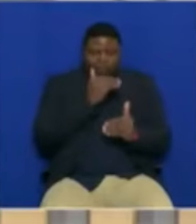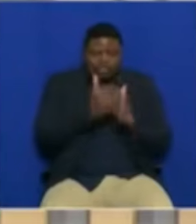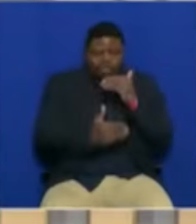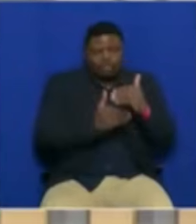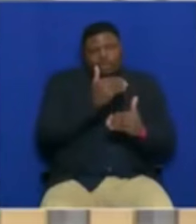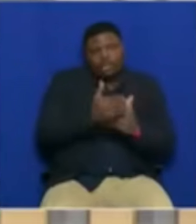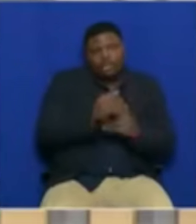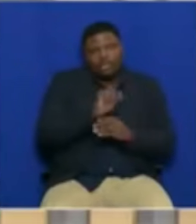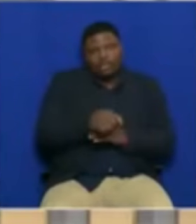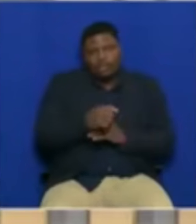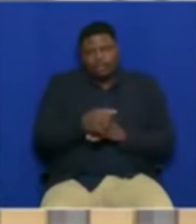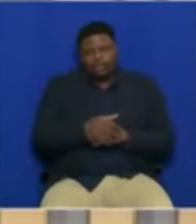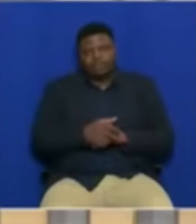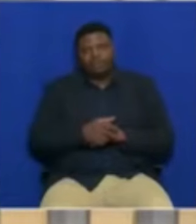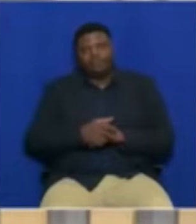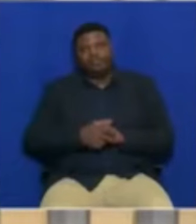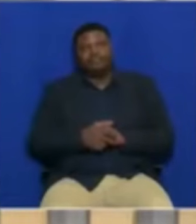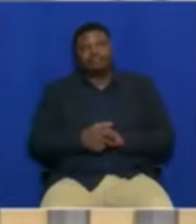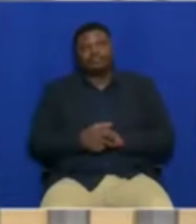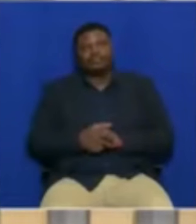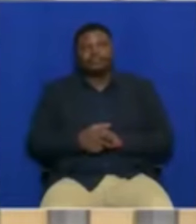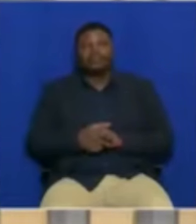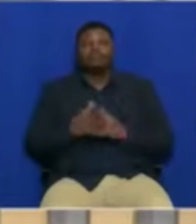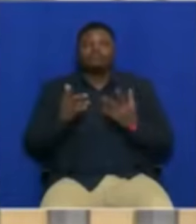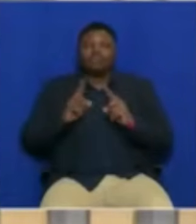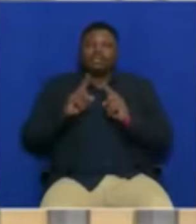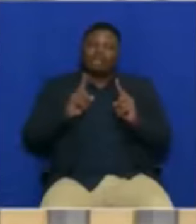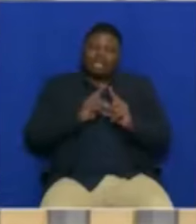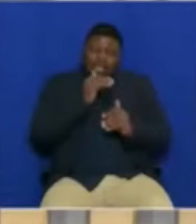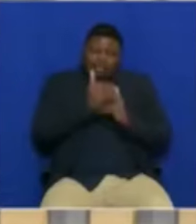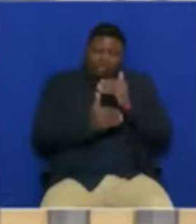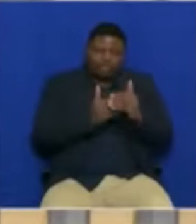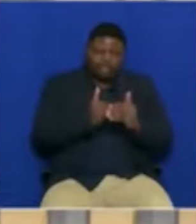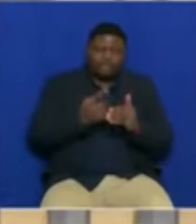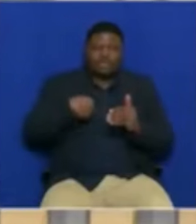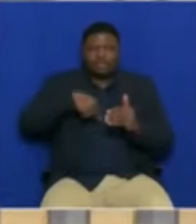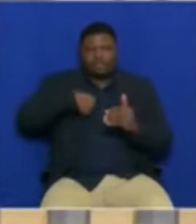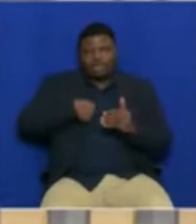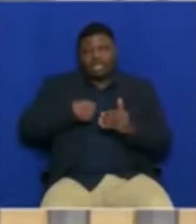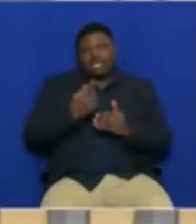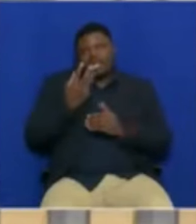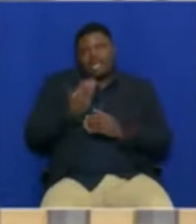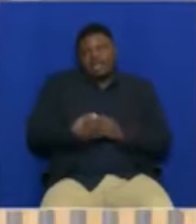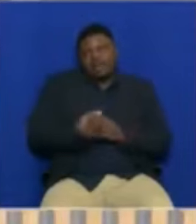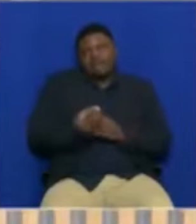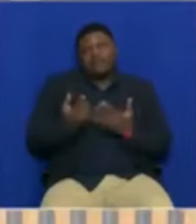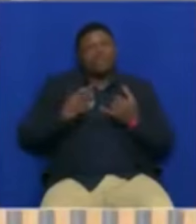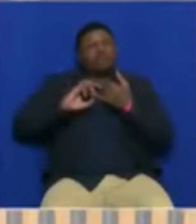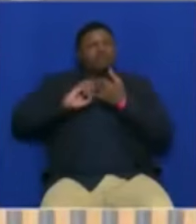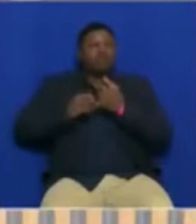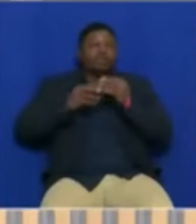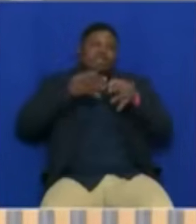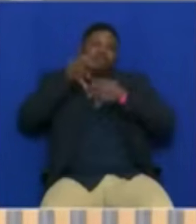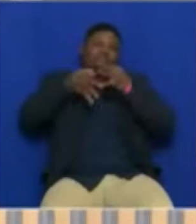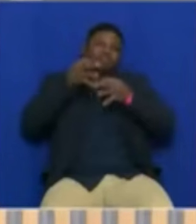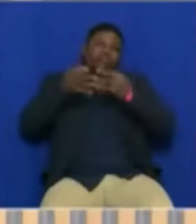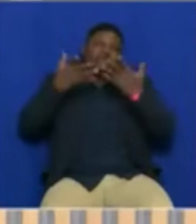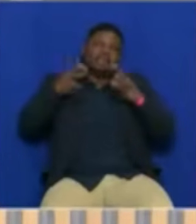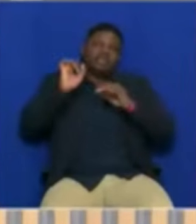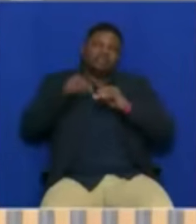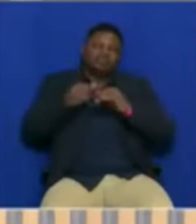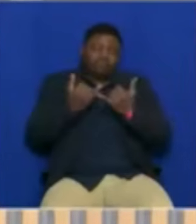but I had some difficulty with it, but now I've given it to you there. But one thing what I want to say,